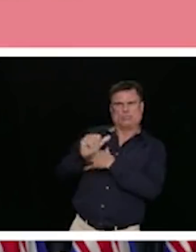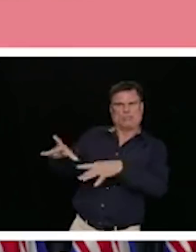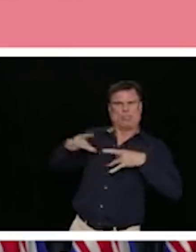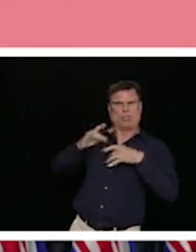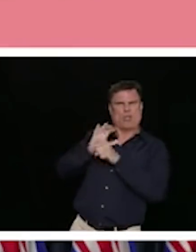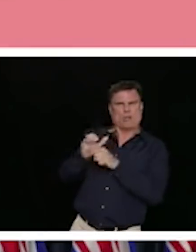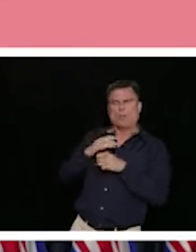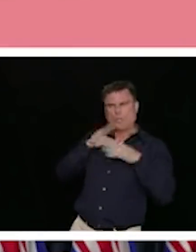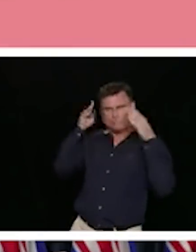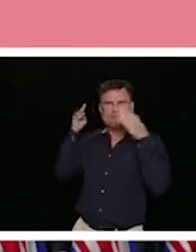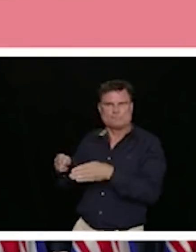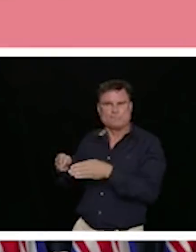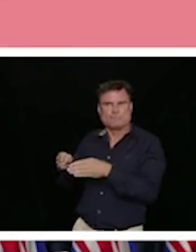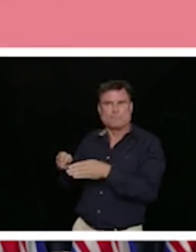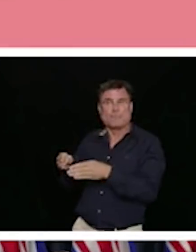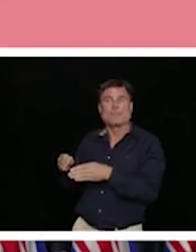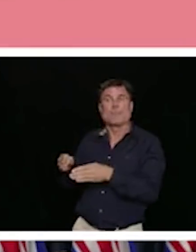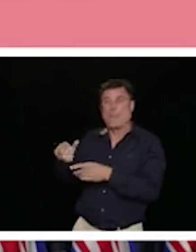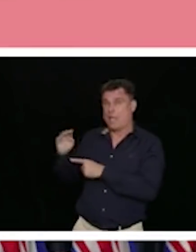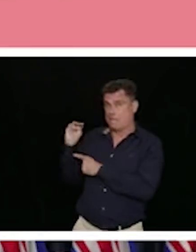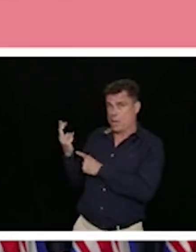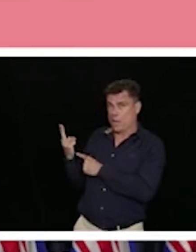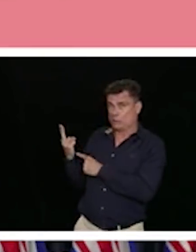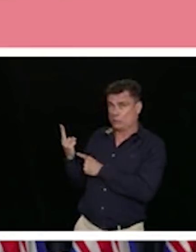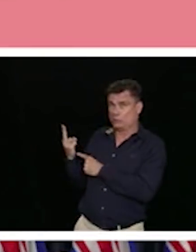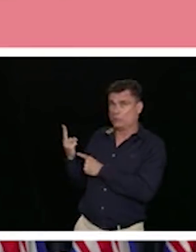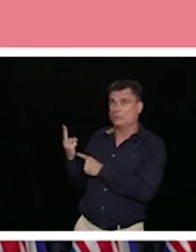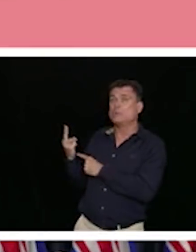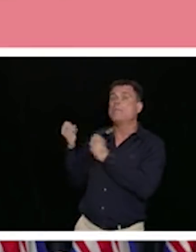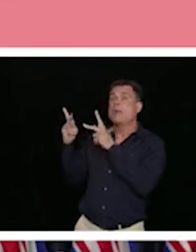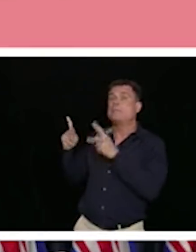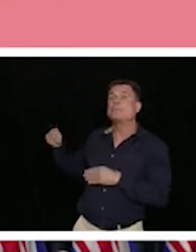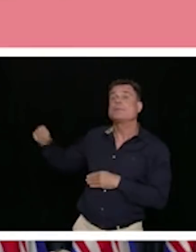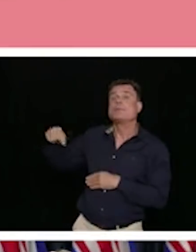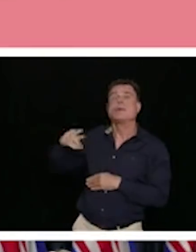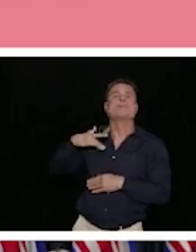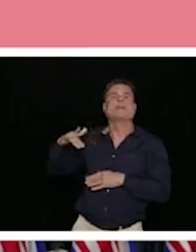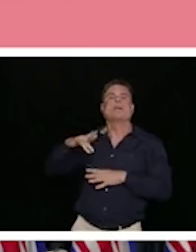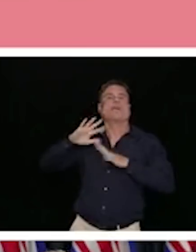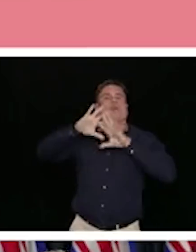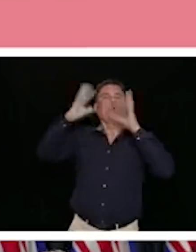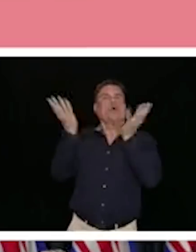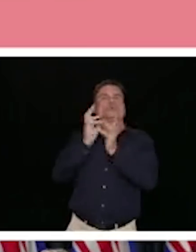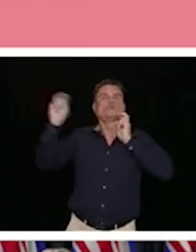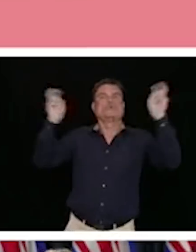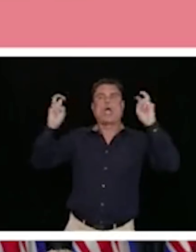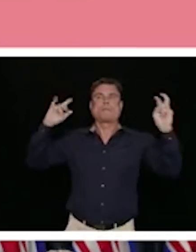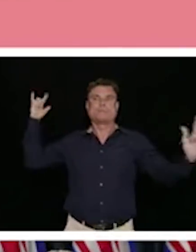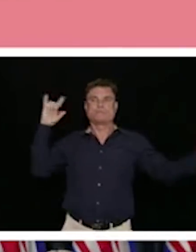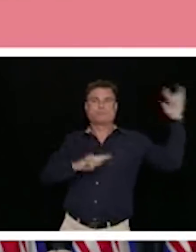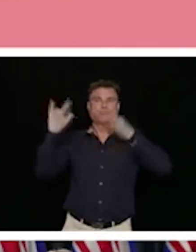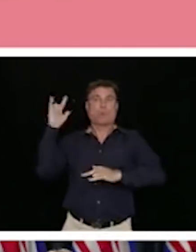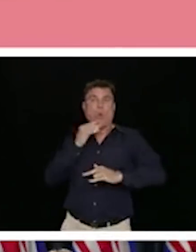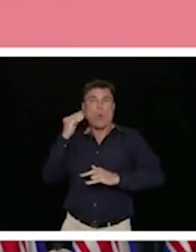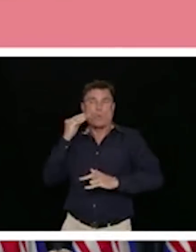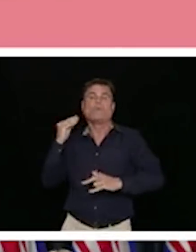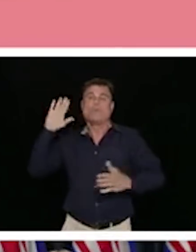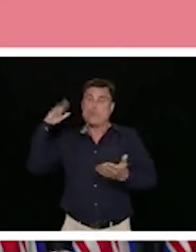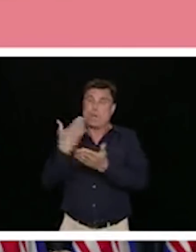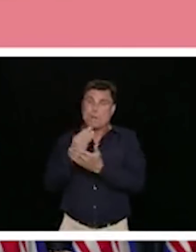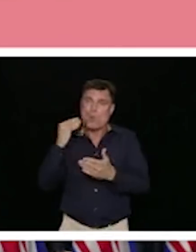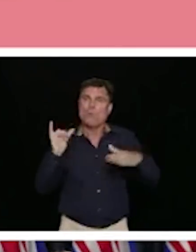our peak in May, when we did a second snapshot, we had less than 1% of people who had antibodies in that snapshot.